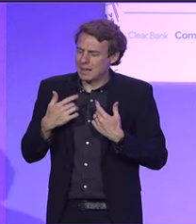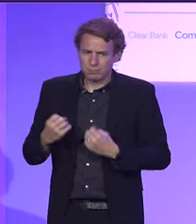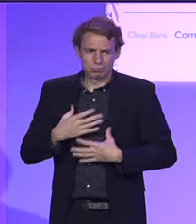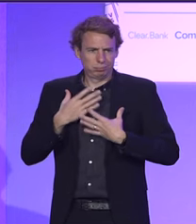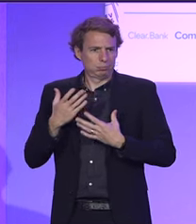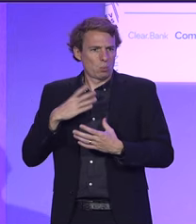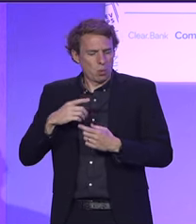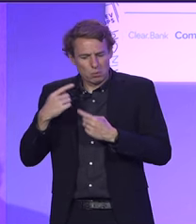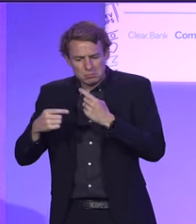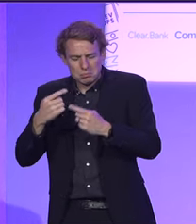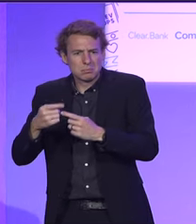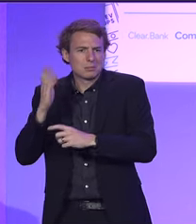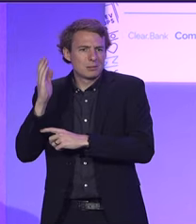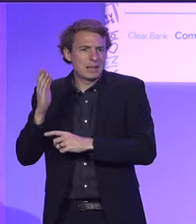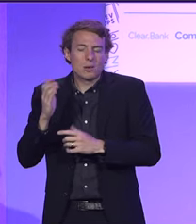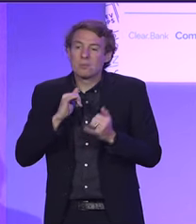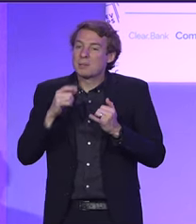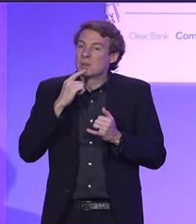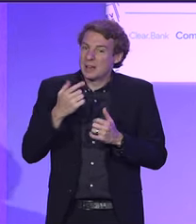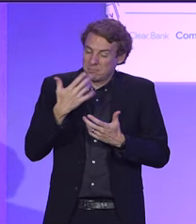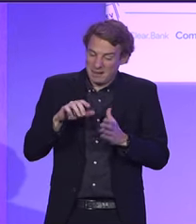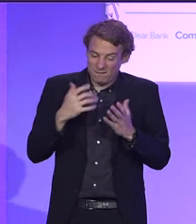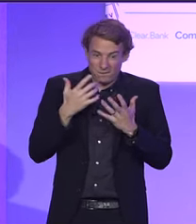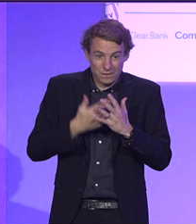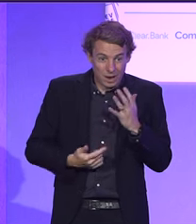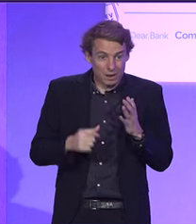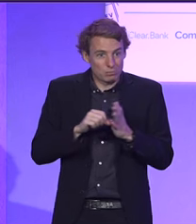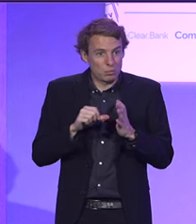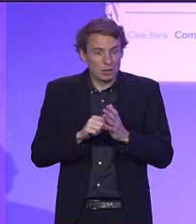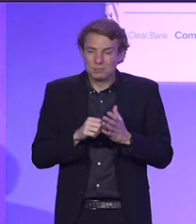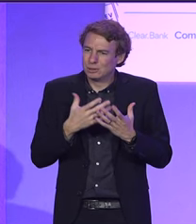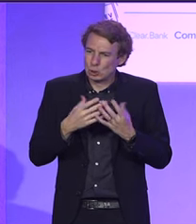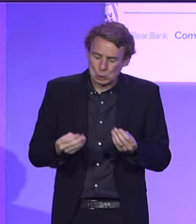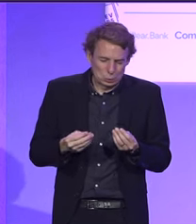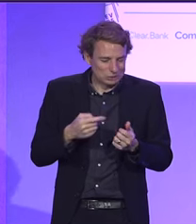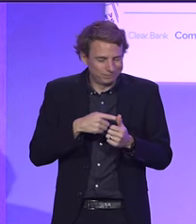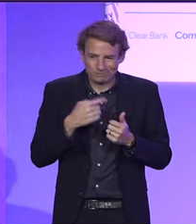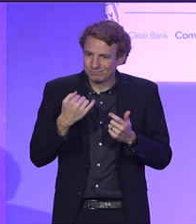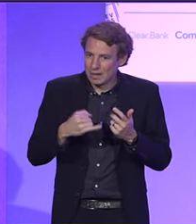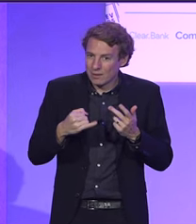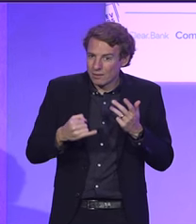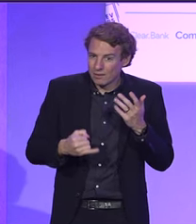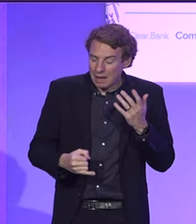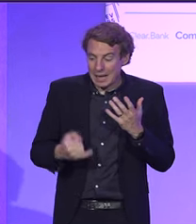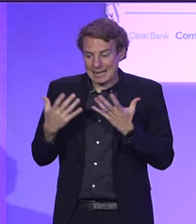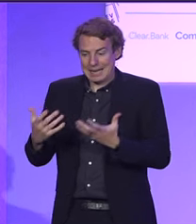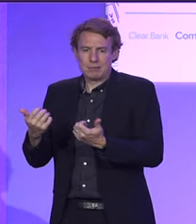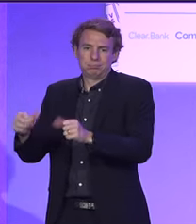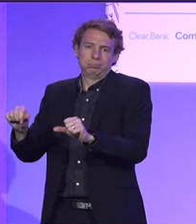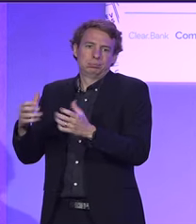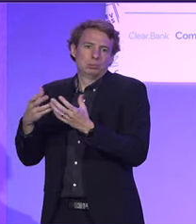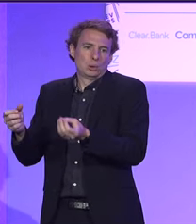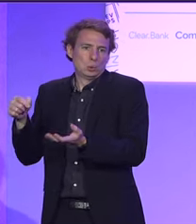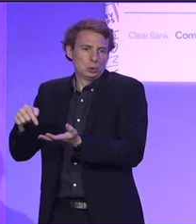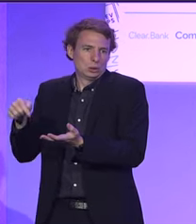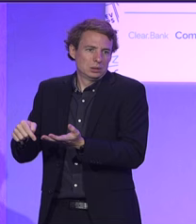five problems, they did not work, and here is my solution. So you don't always have to think about, I've now solved the problem, now I can only go share